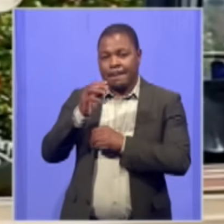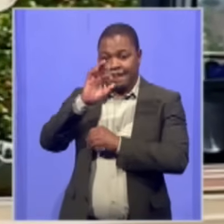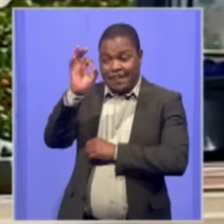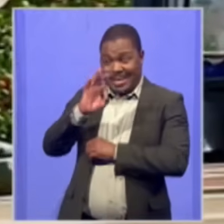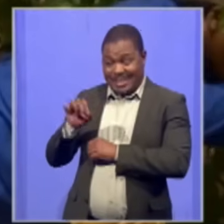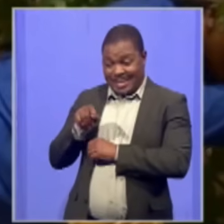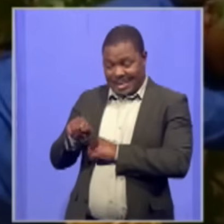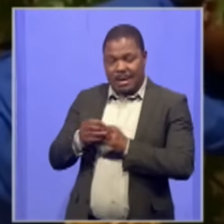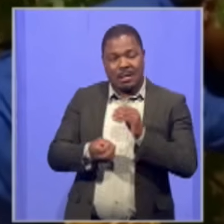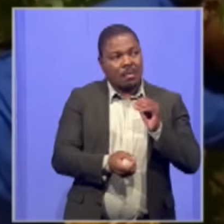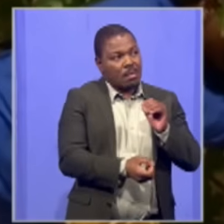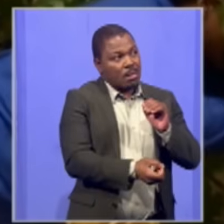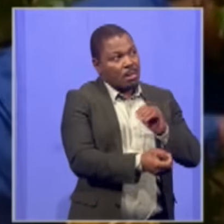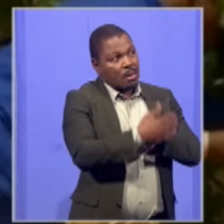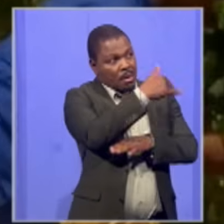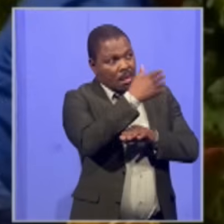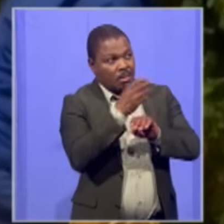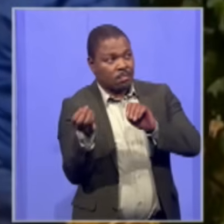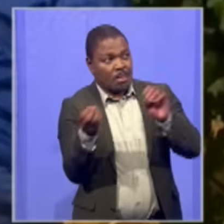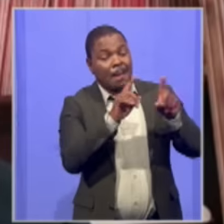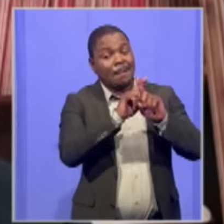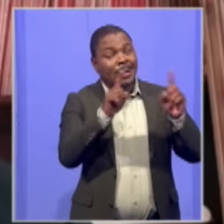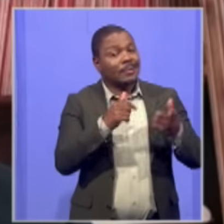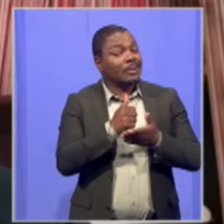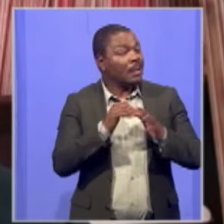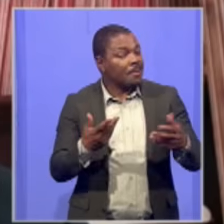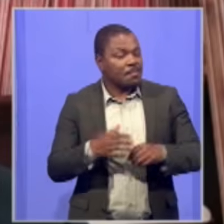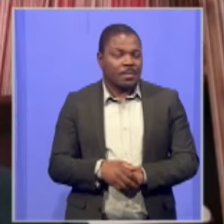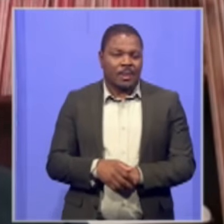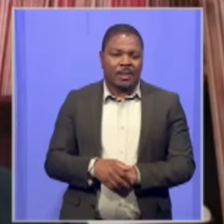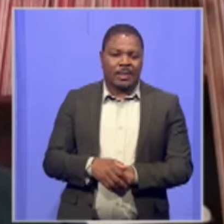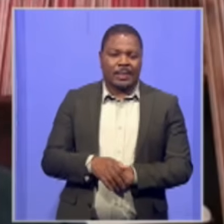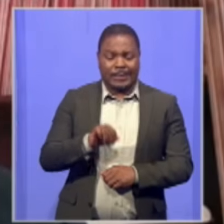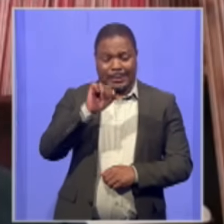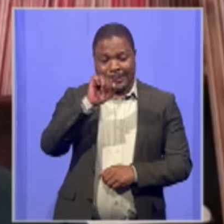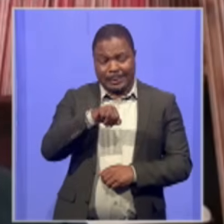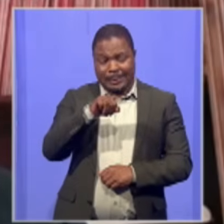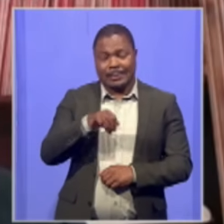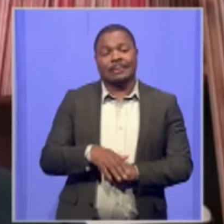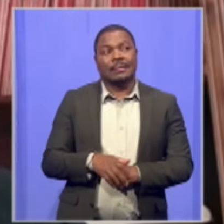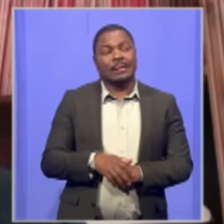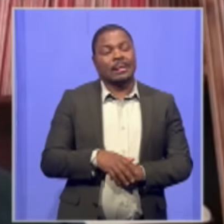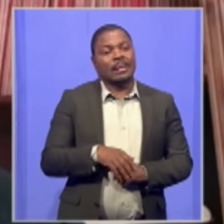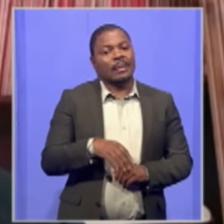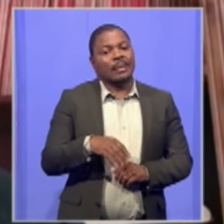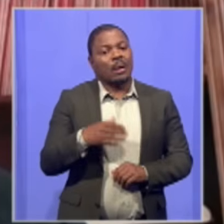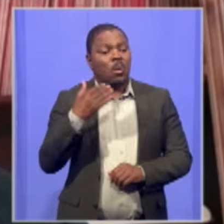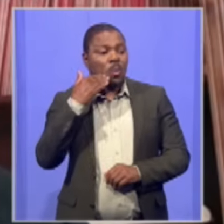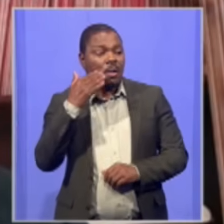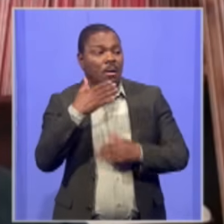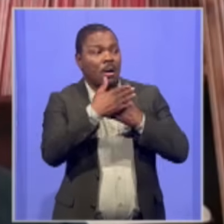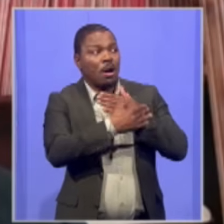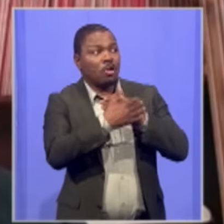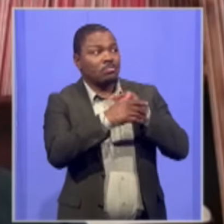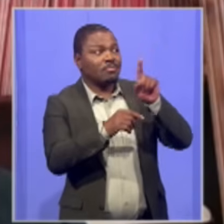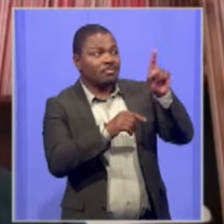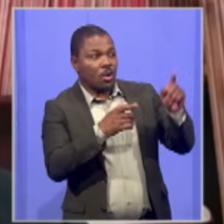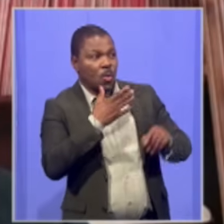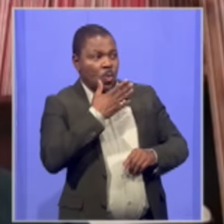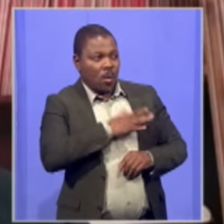dihlahiswa tsena. Empa molemo ke ofe? Tariffs are usually introduced when countries want